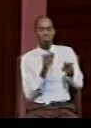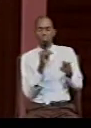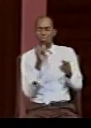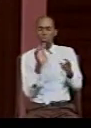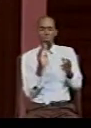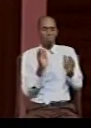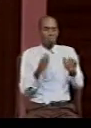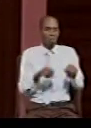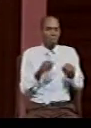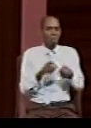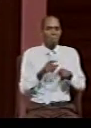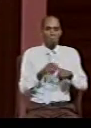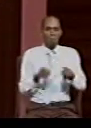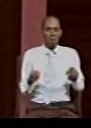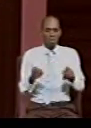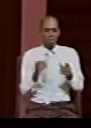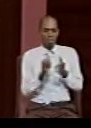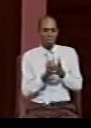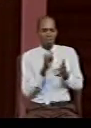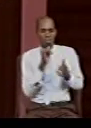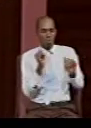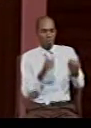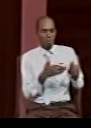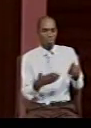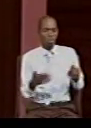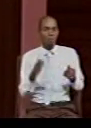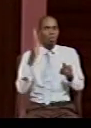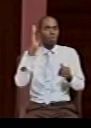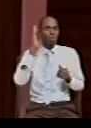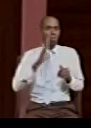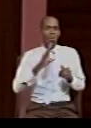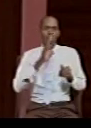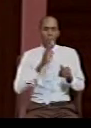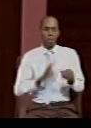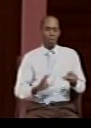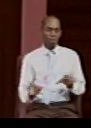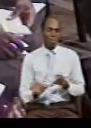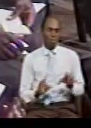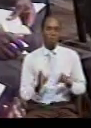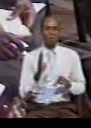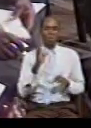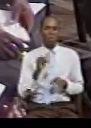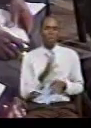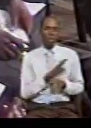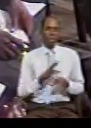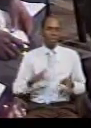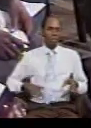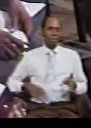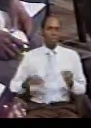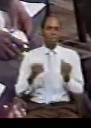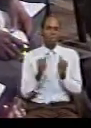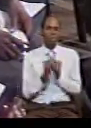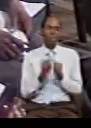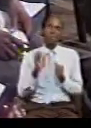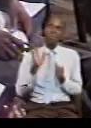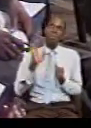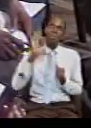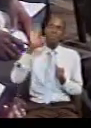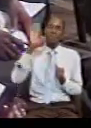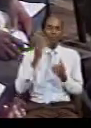impossible thing will be done by Christ with his resurrection power.